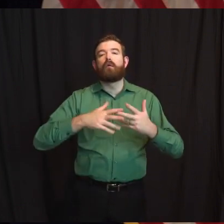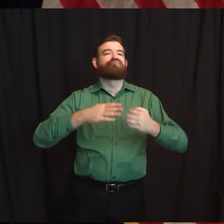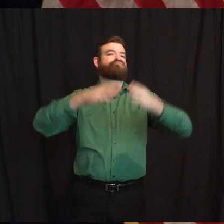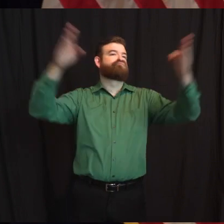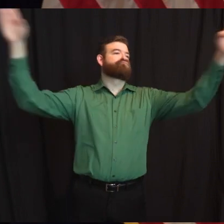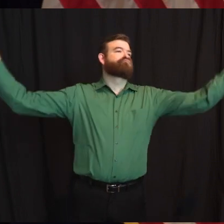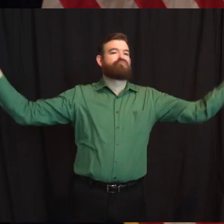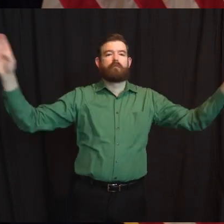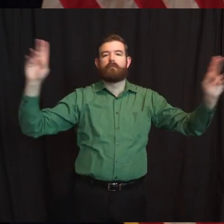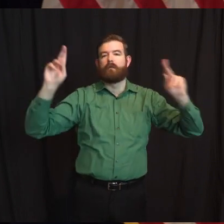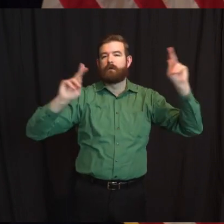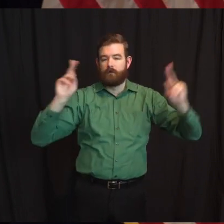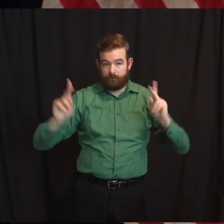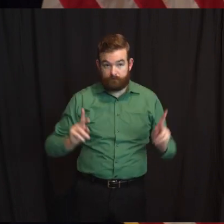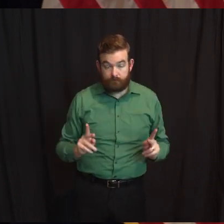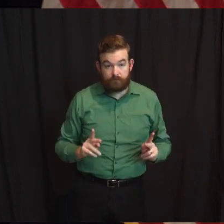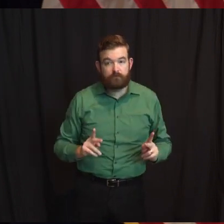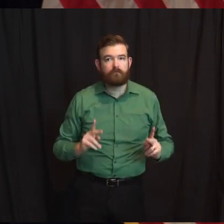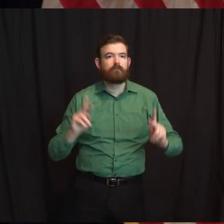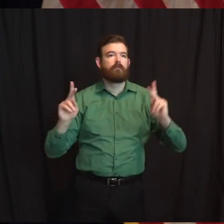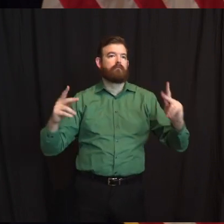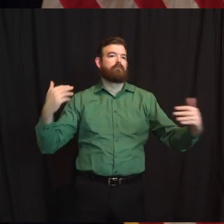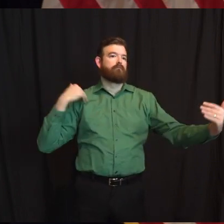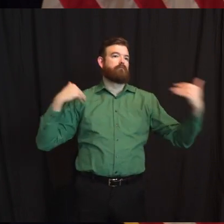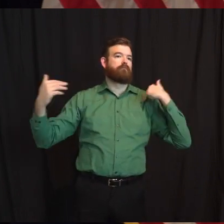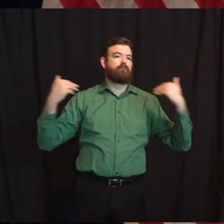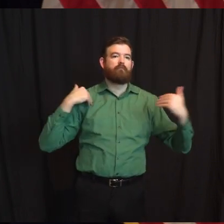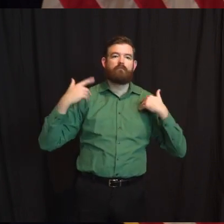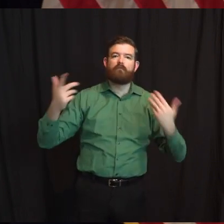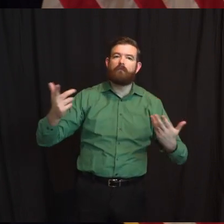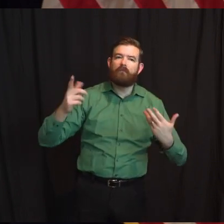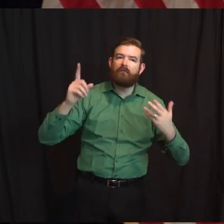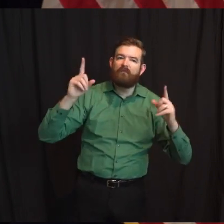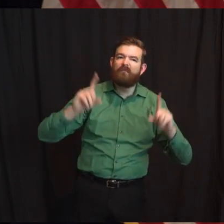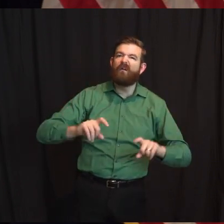People have said to me, hey, by the way, your testing has gone down over the past couple of weeks.